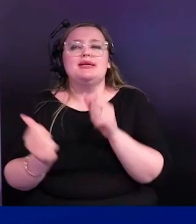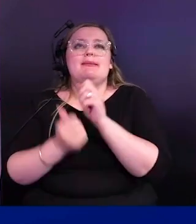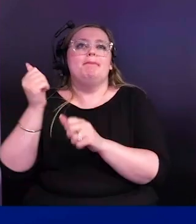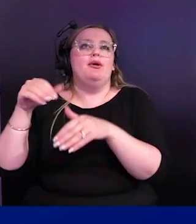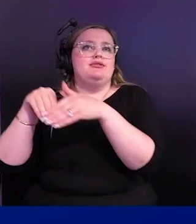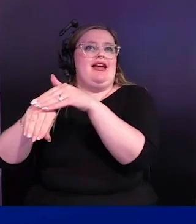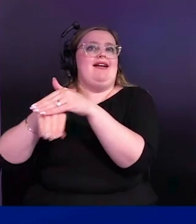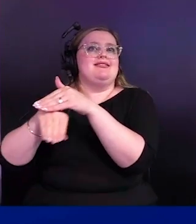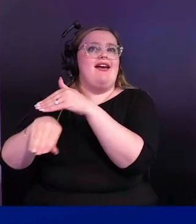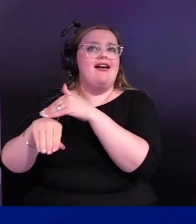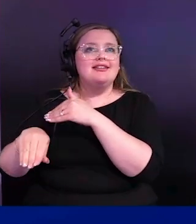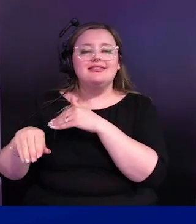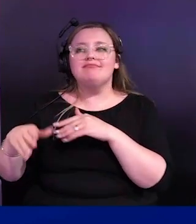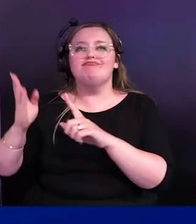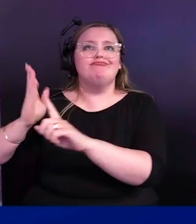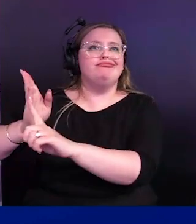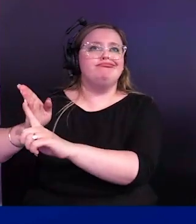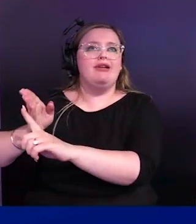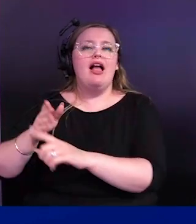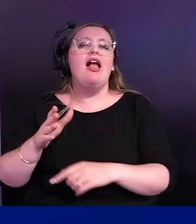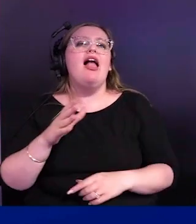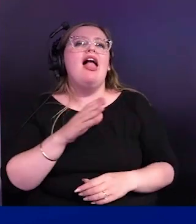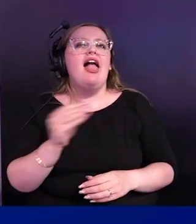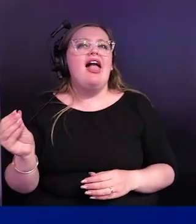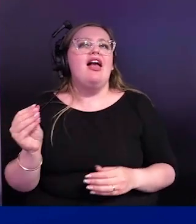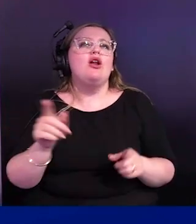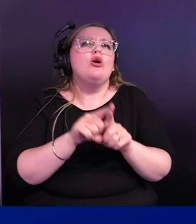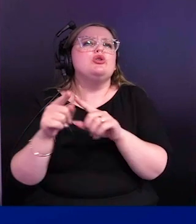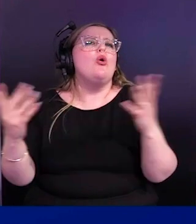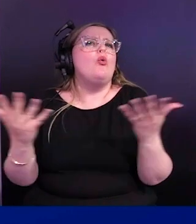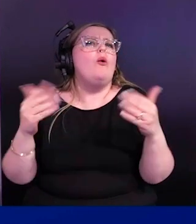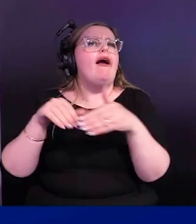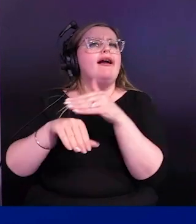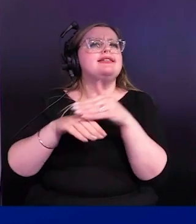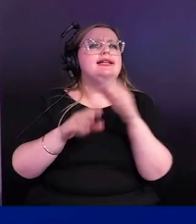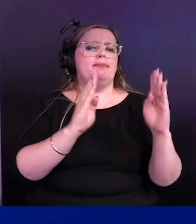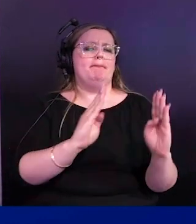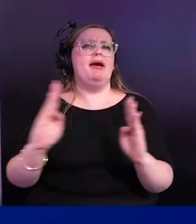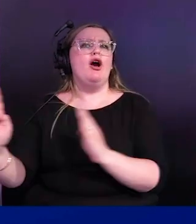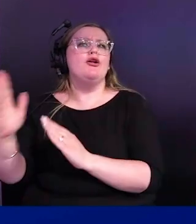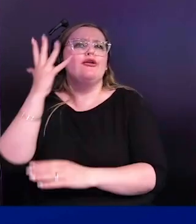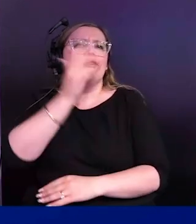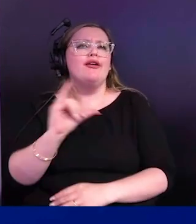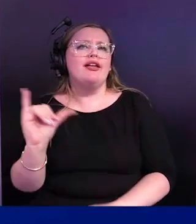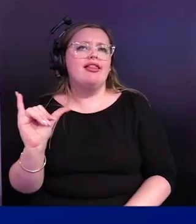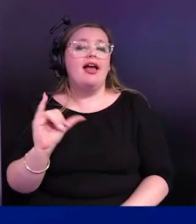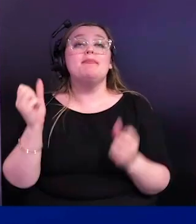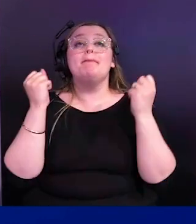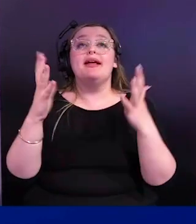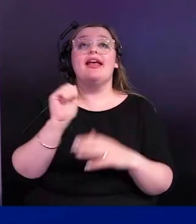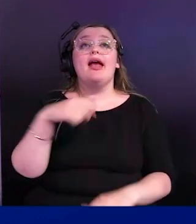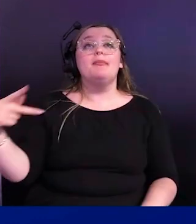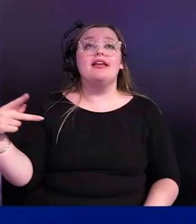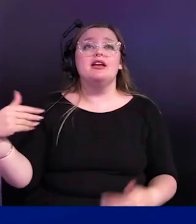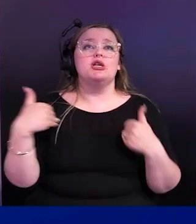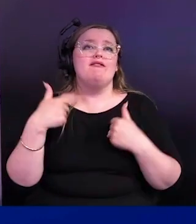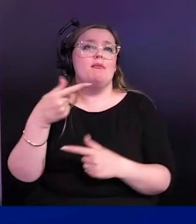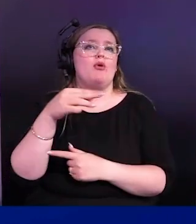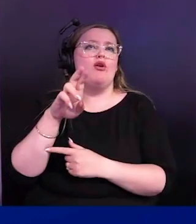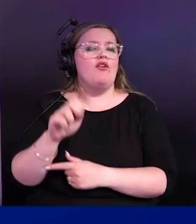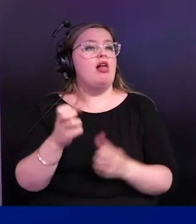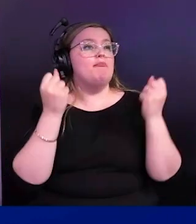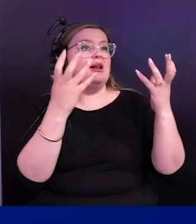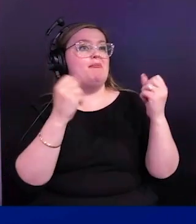are, and then also what your access patterns look like. For a lot of applications, they have a profile where they're doing plenty of reads, but